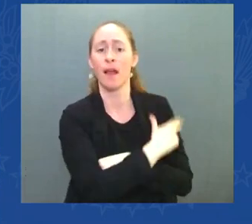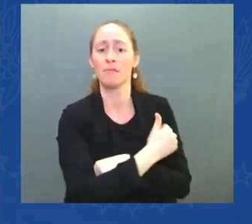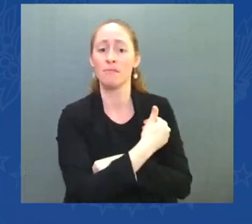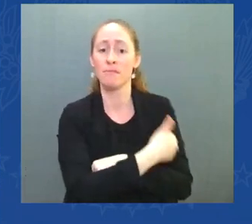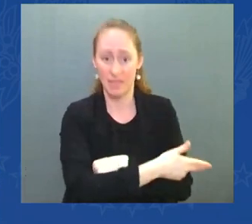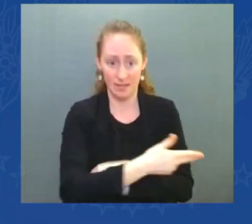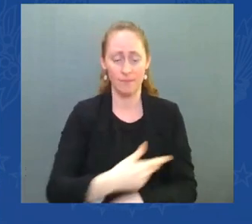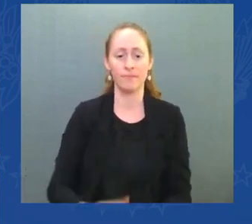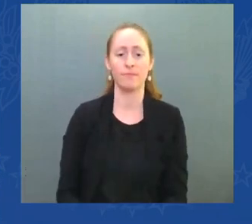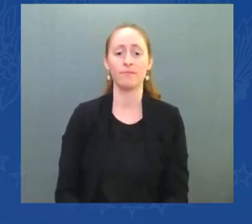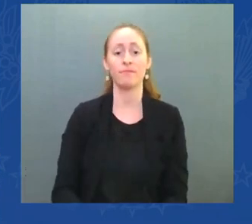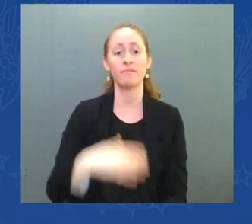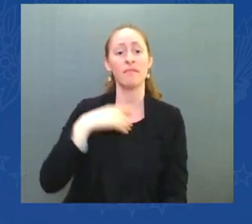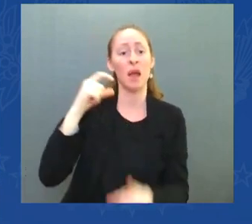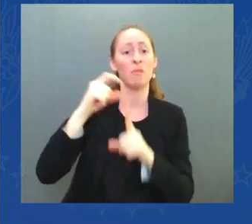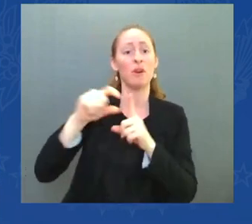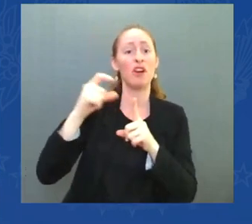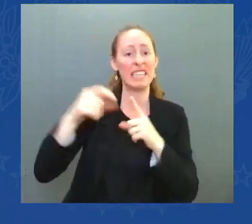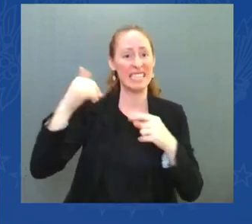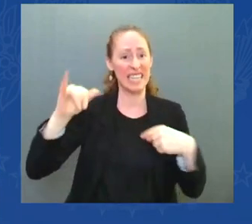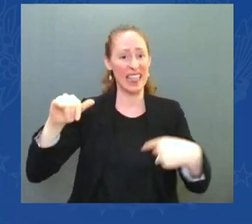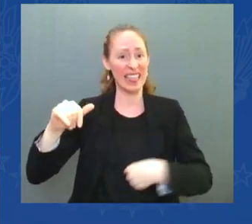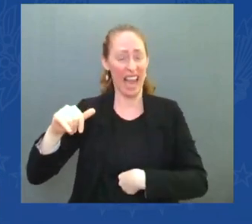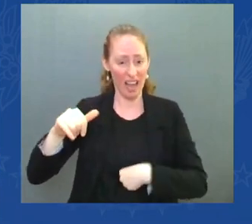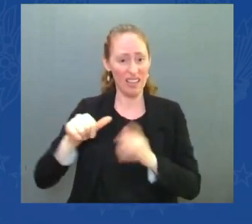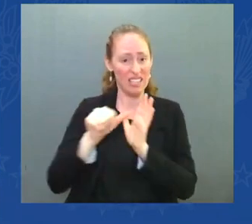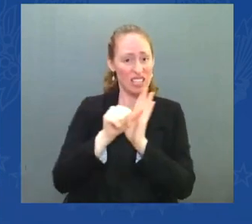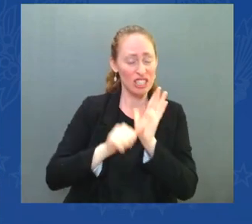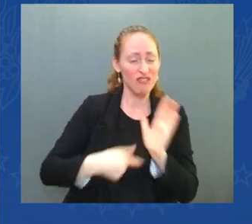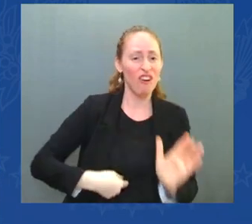Then my parents told me the terrible truth.